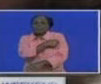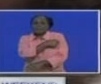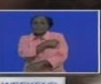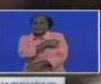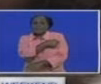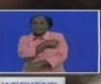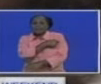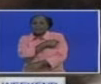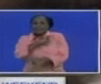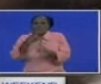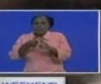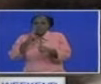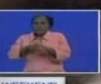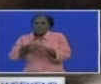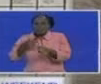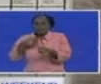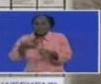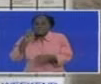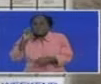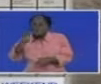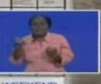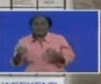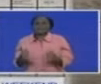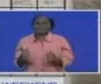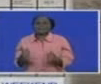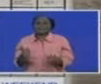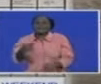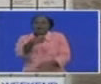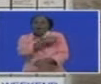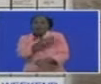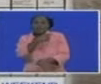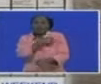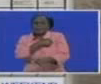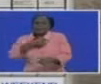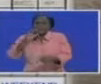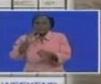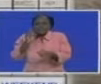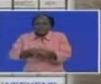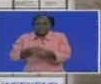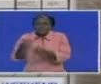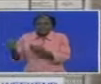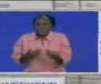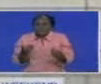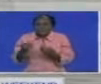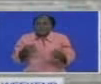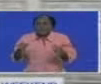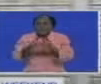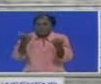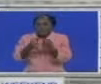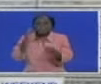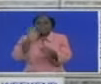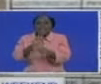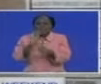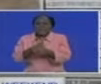Tangu hiyo jana sikuwaona. The hospital often receives victims of road accidents, with the numerous accidents